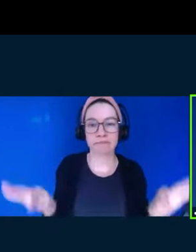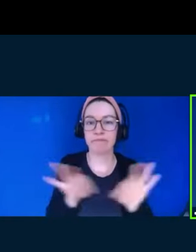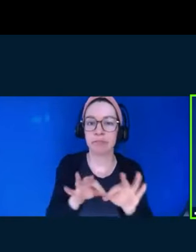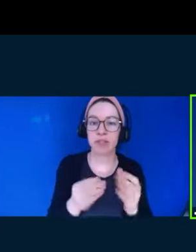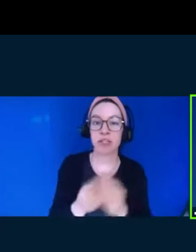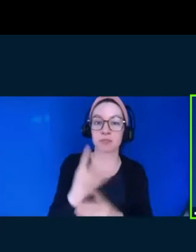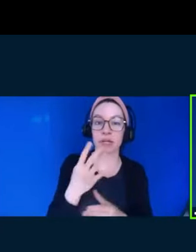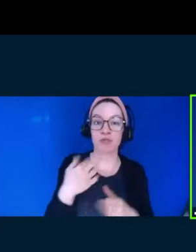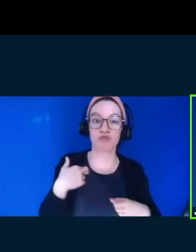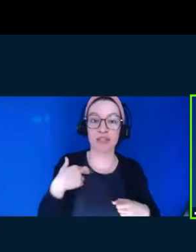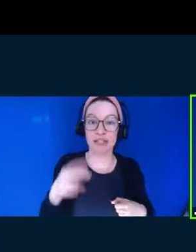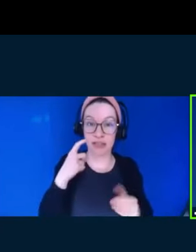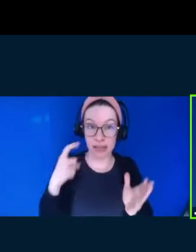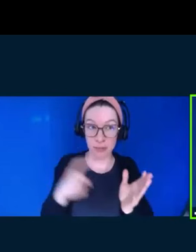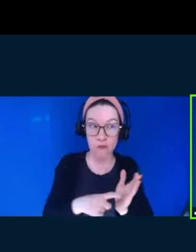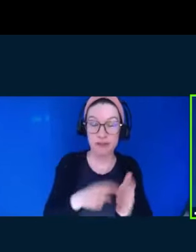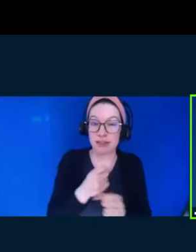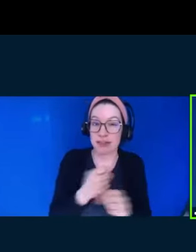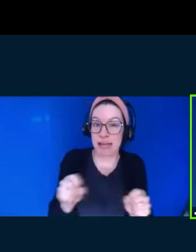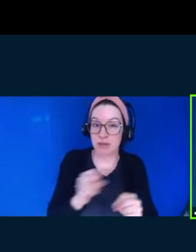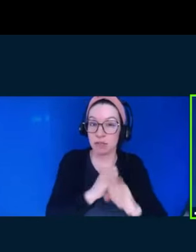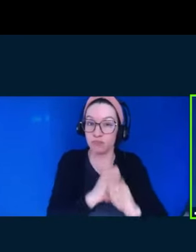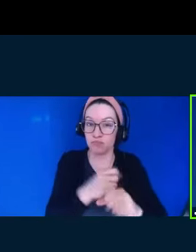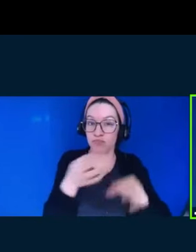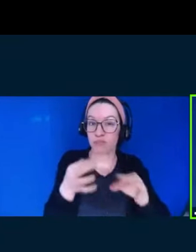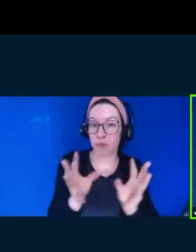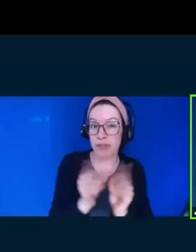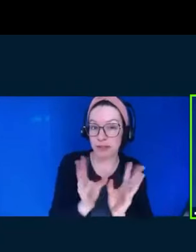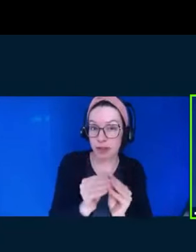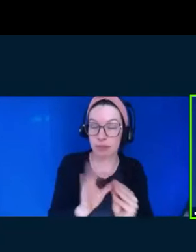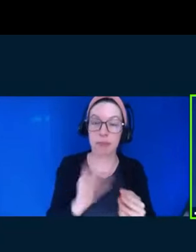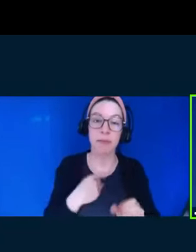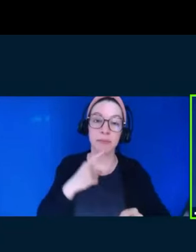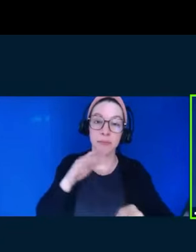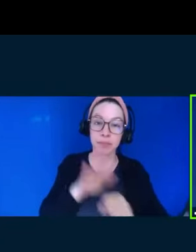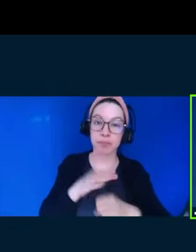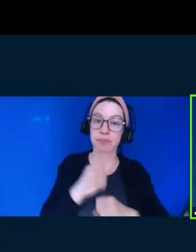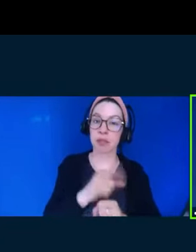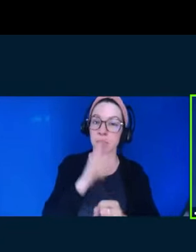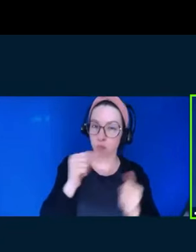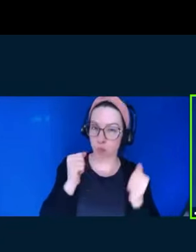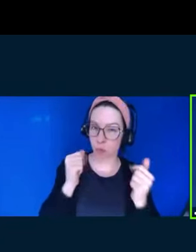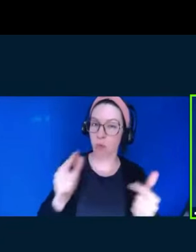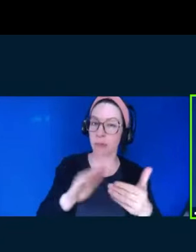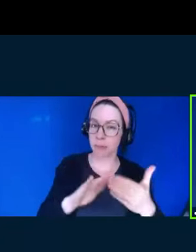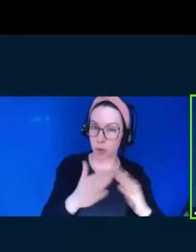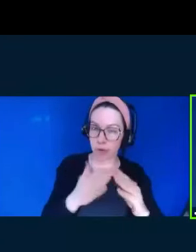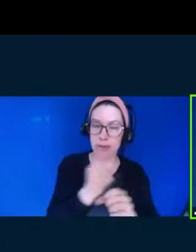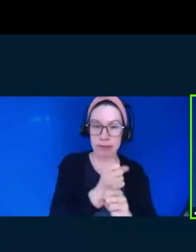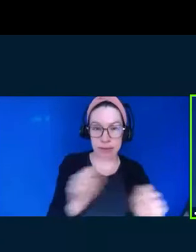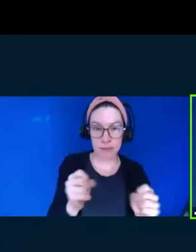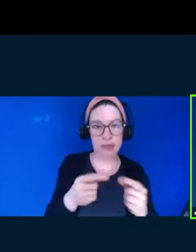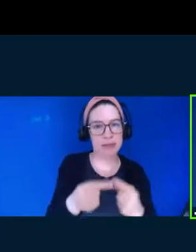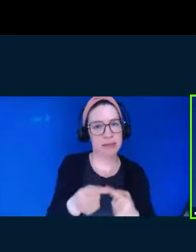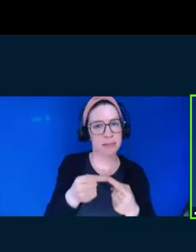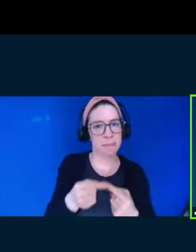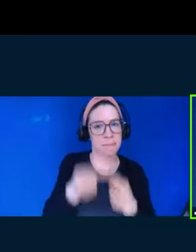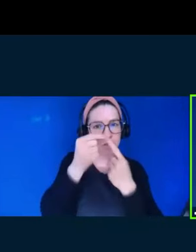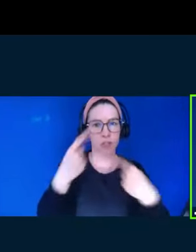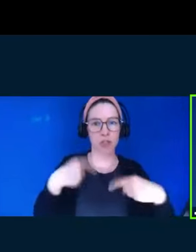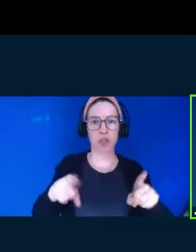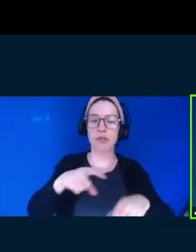and security briefing. Our commitment to ensuring the safety and security of all communities, especially during times